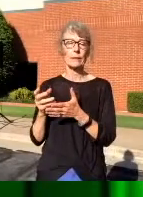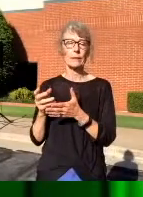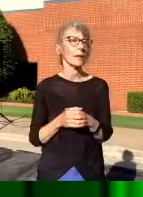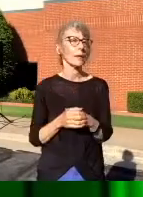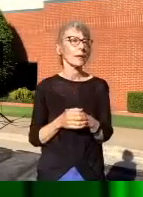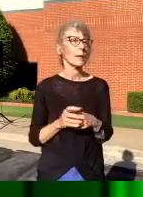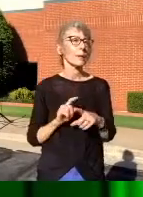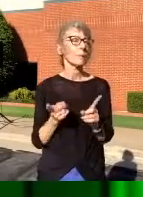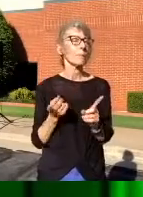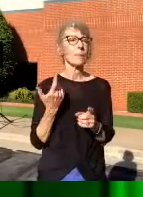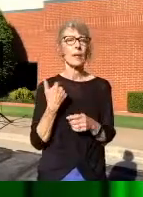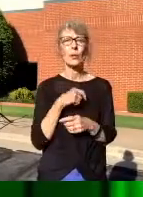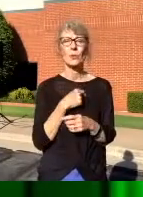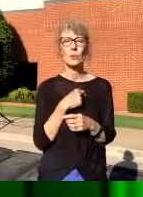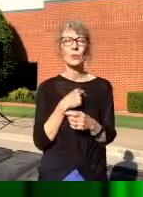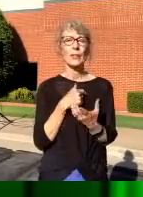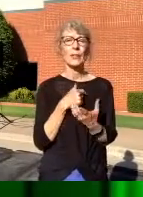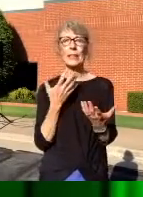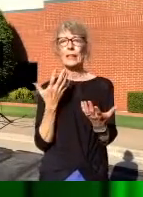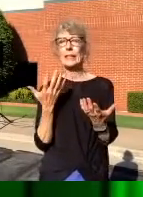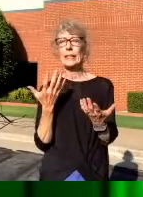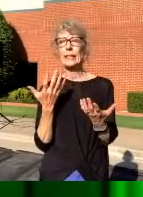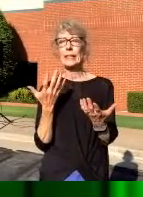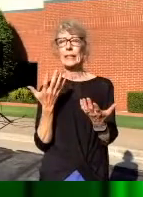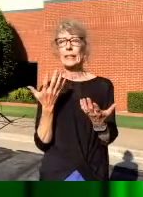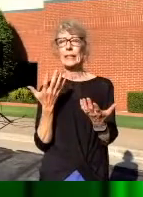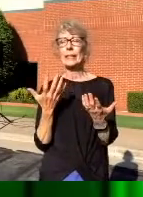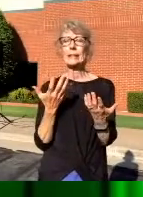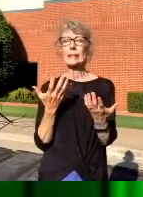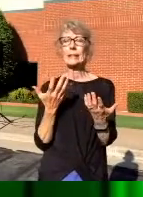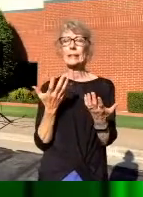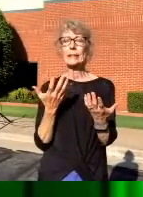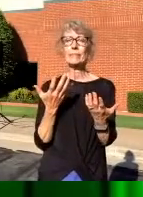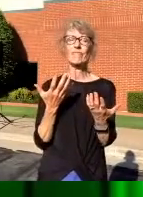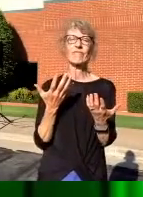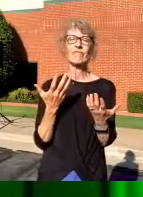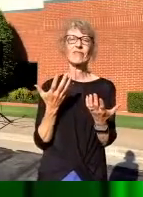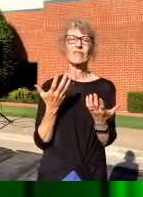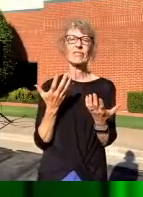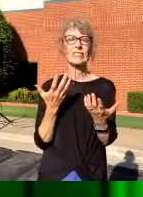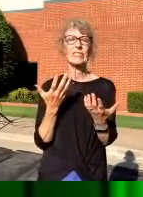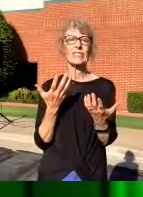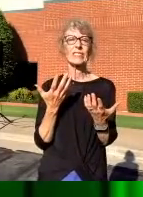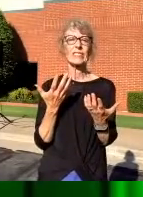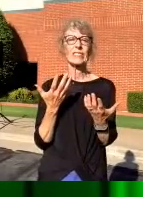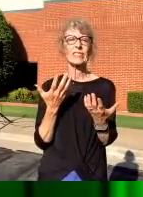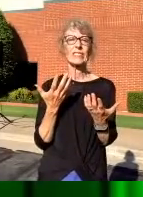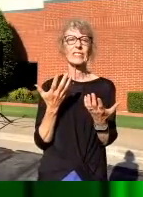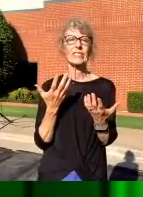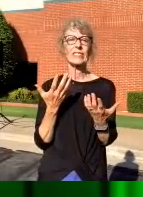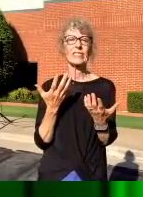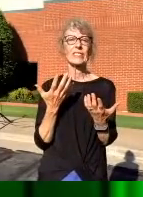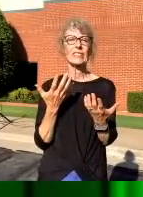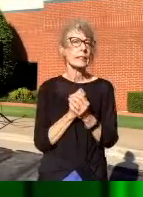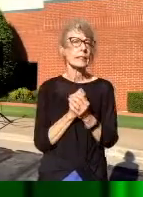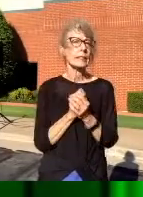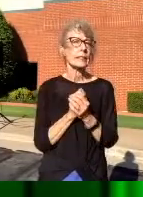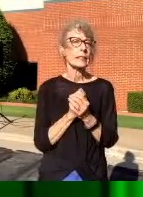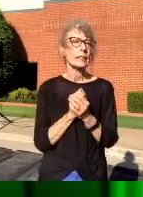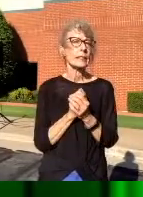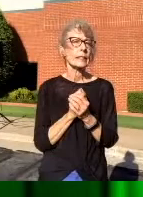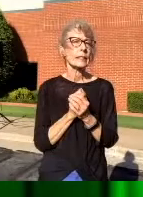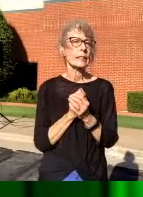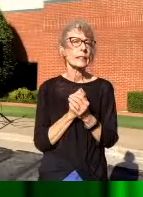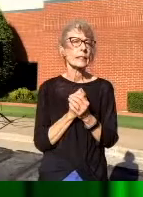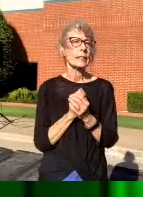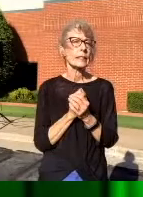know what, or the average member doesn't know exactly what's going on week in, week out with our church family. So I just want to give you